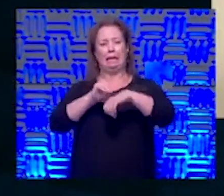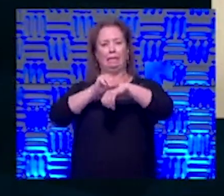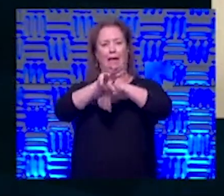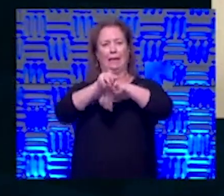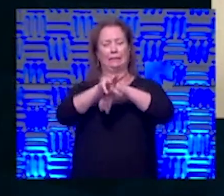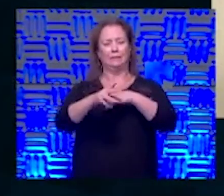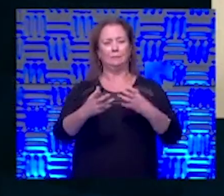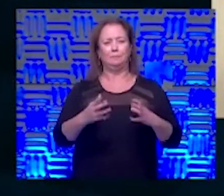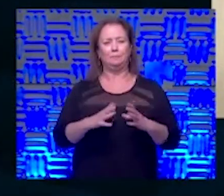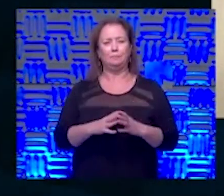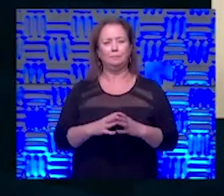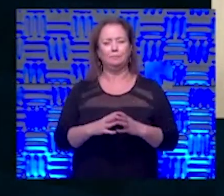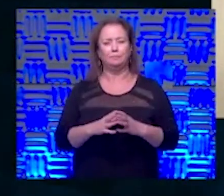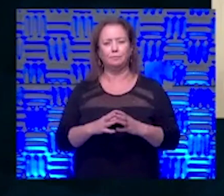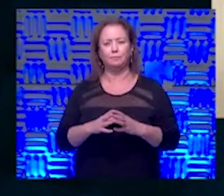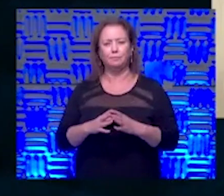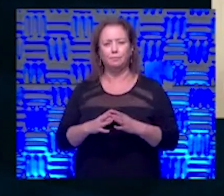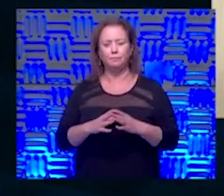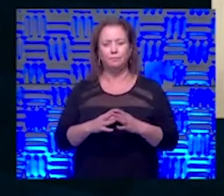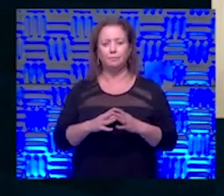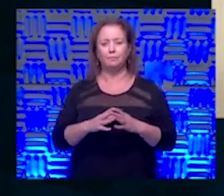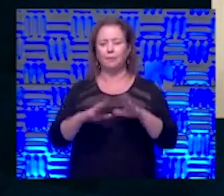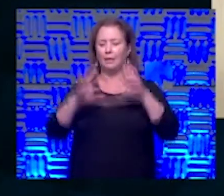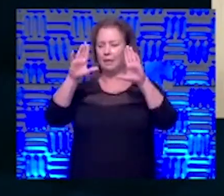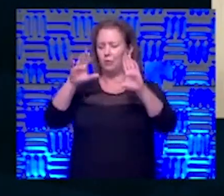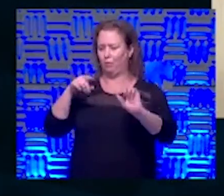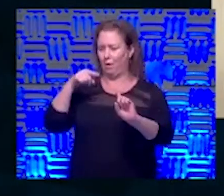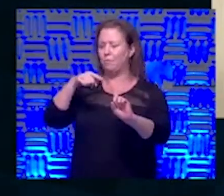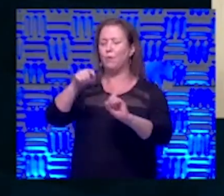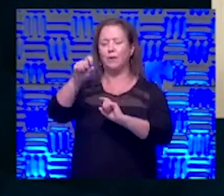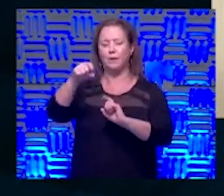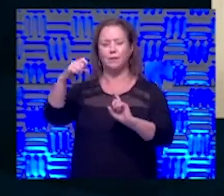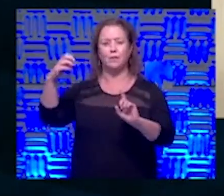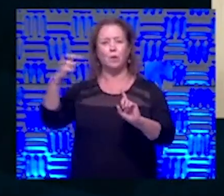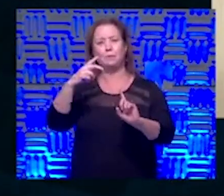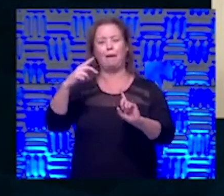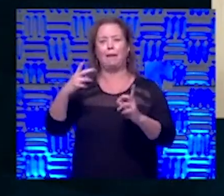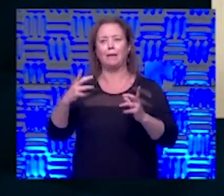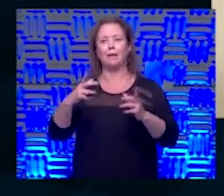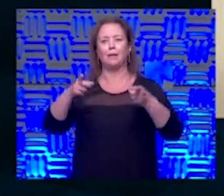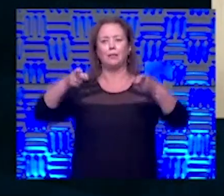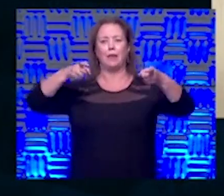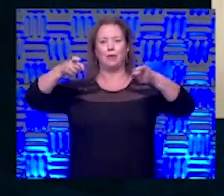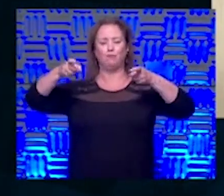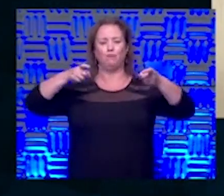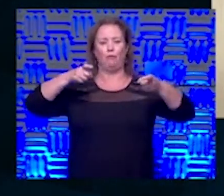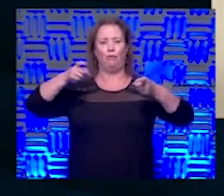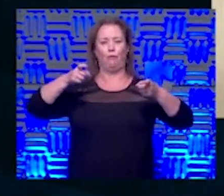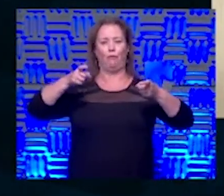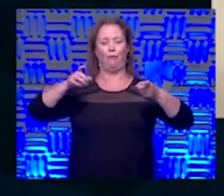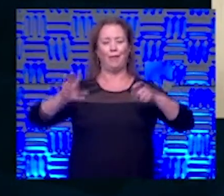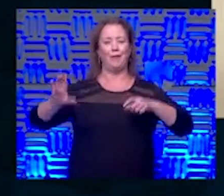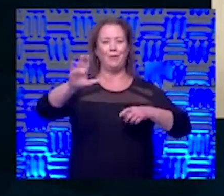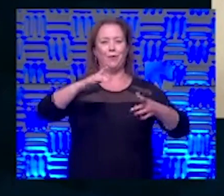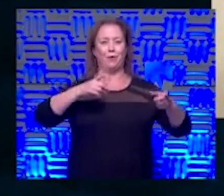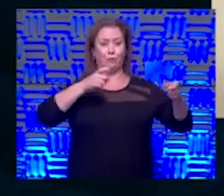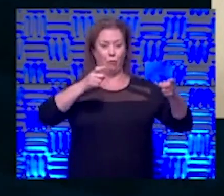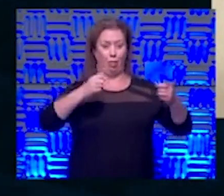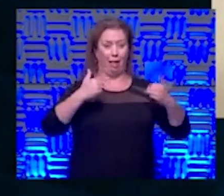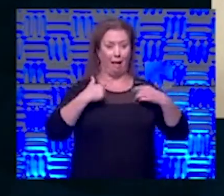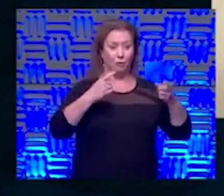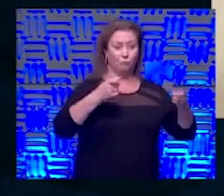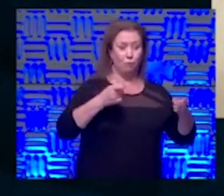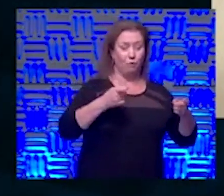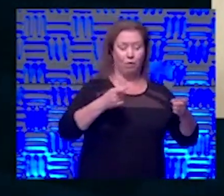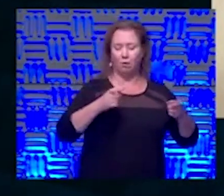that? Yeah, that's a great point. I think it goes back to this idea of control, what we have control over and what we don't. In